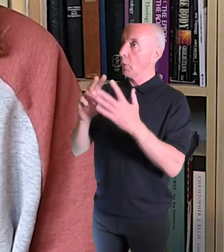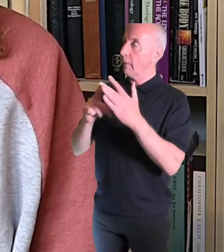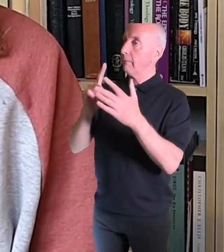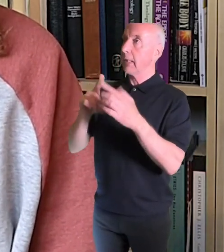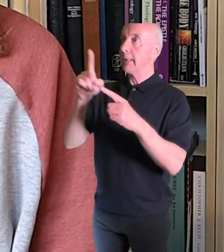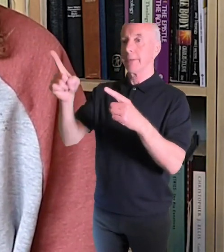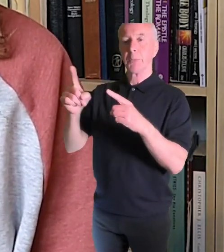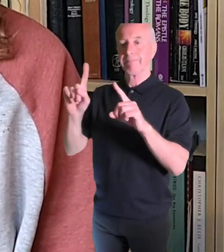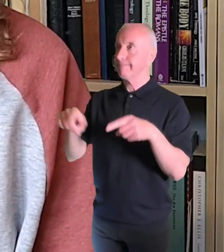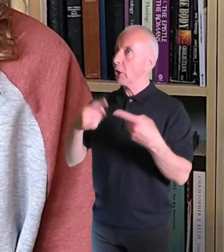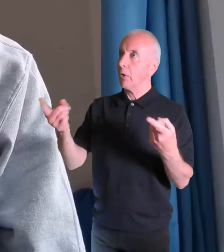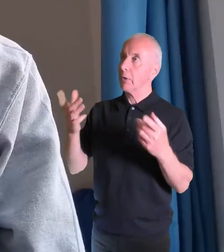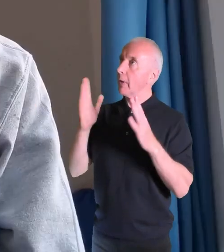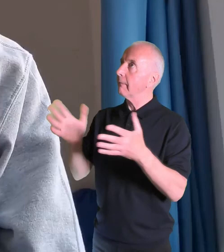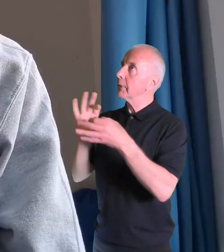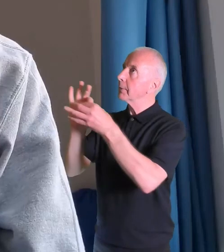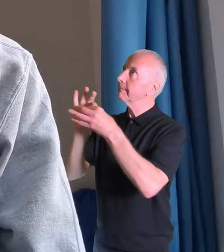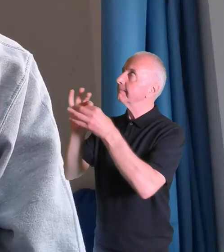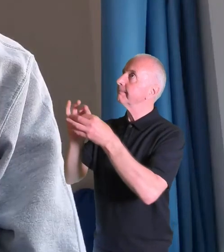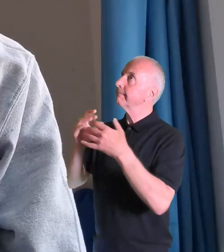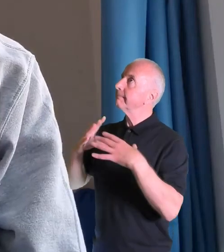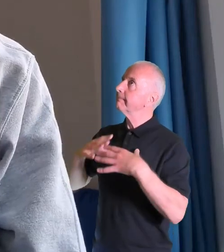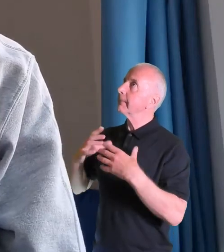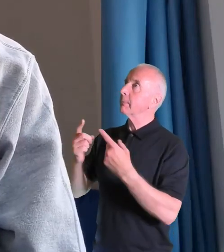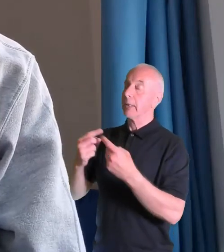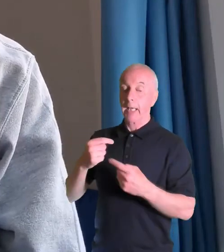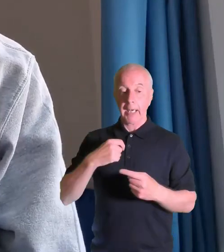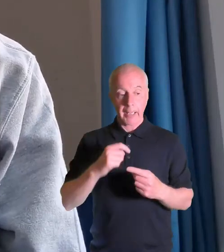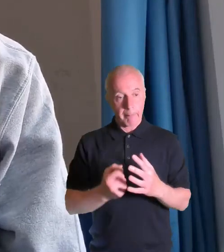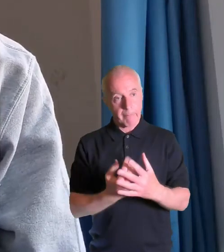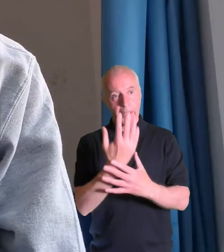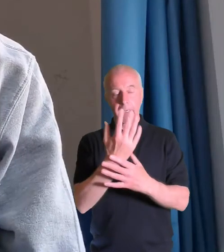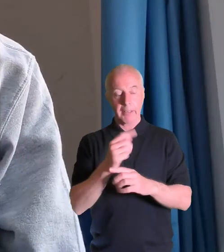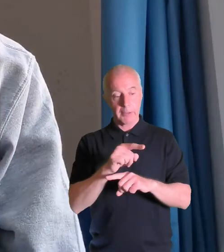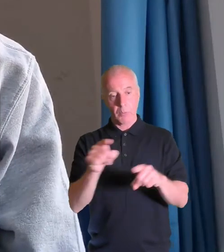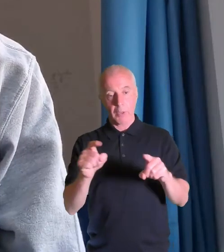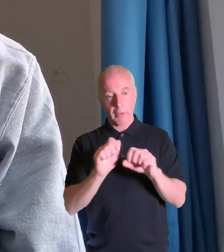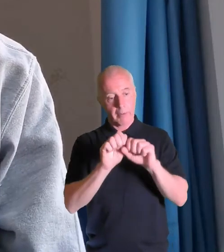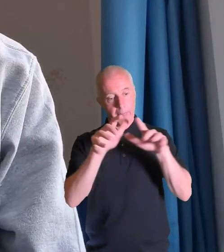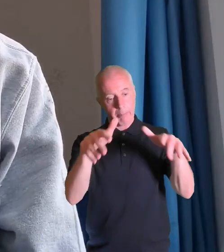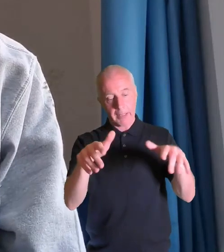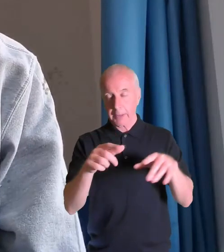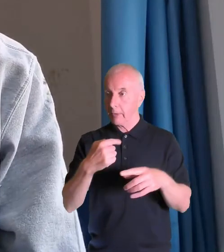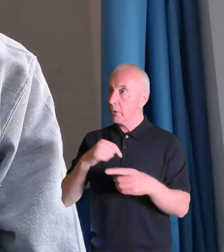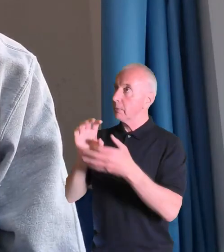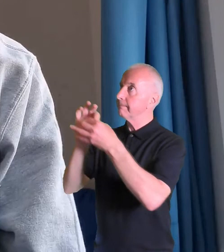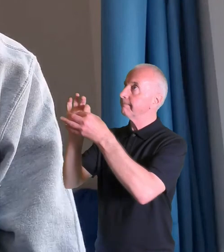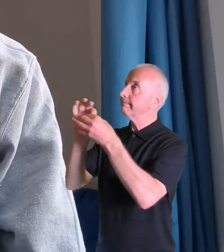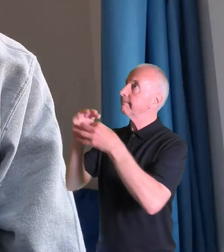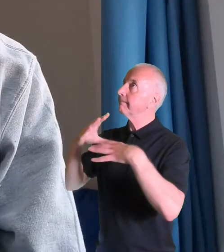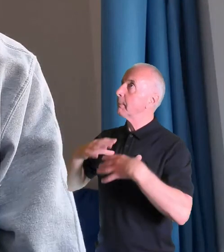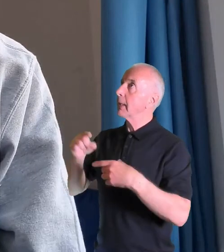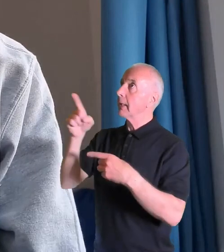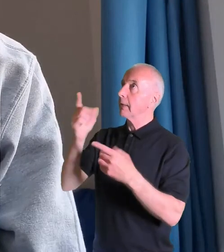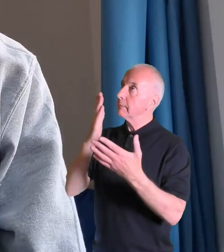you abide in me. I am the vine, you are the branches. Those who abide in me and I in them bear much